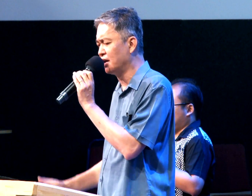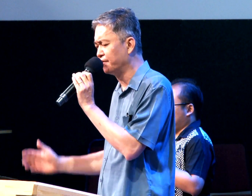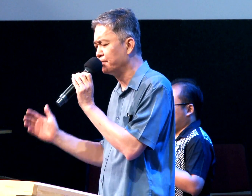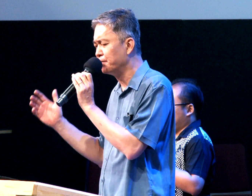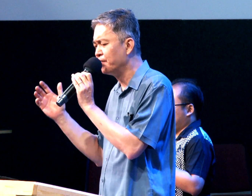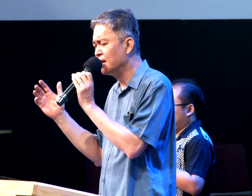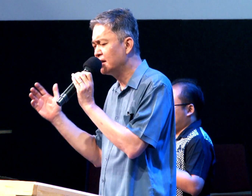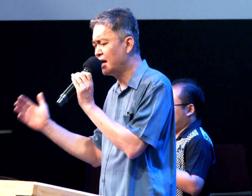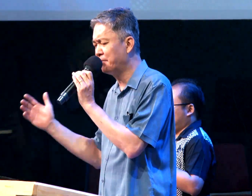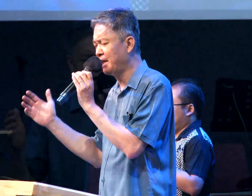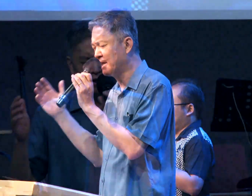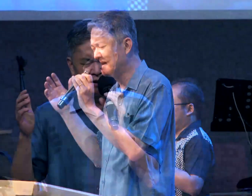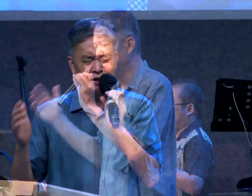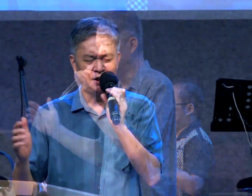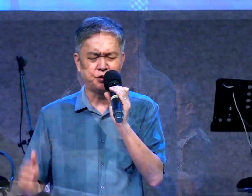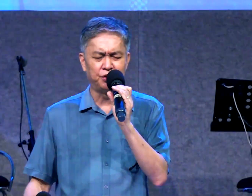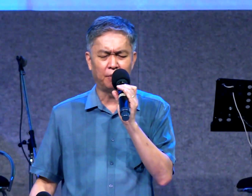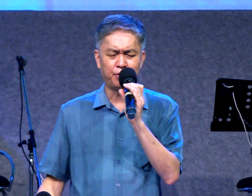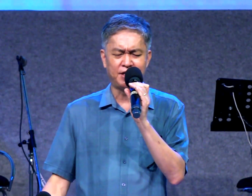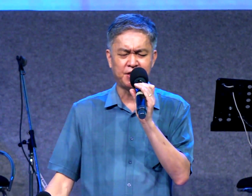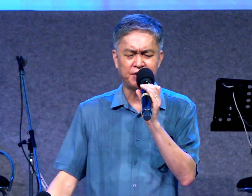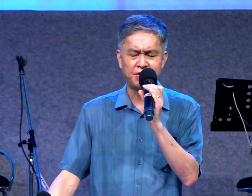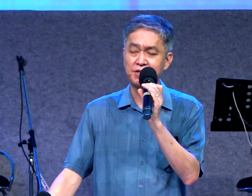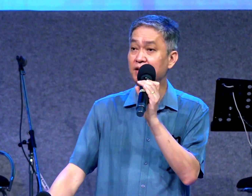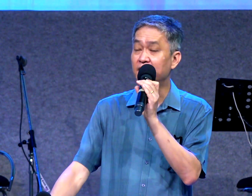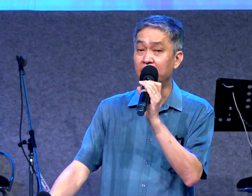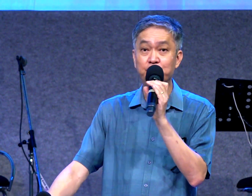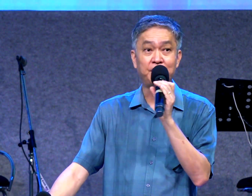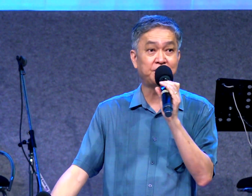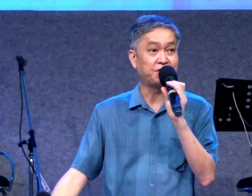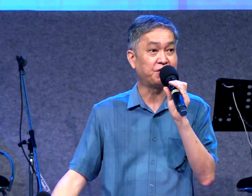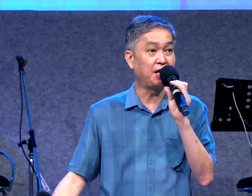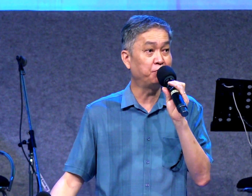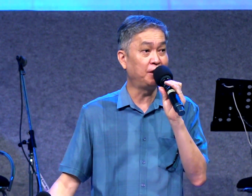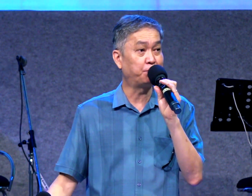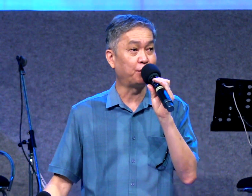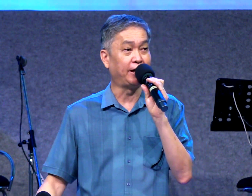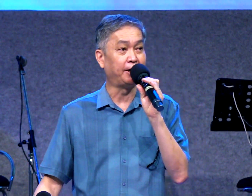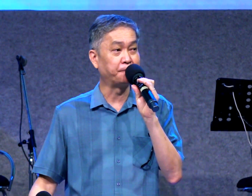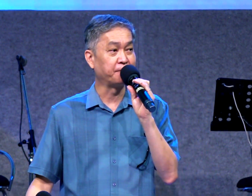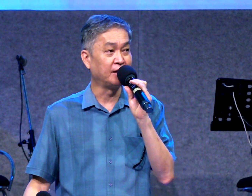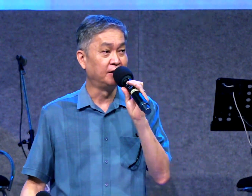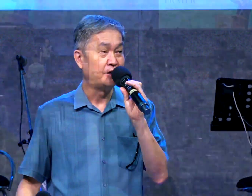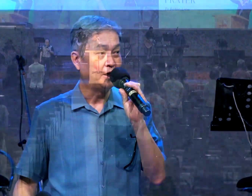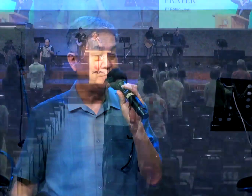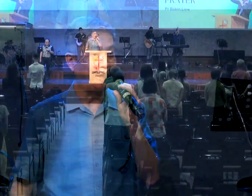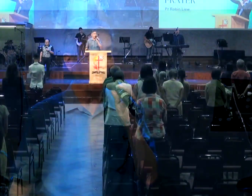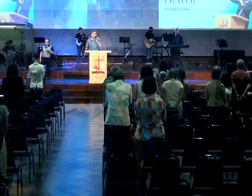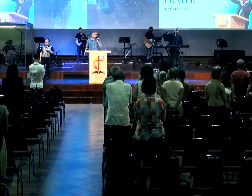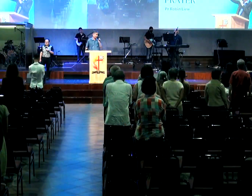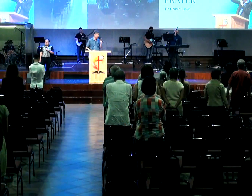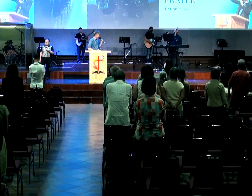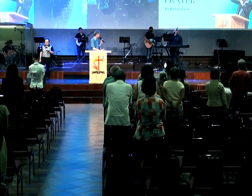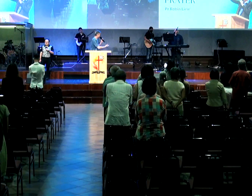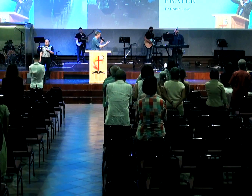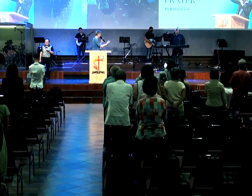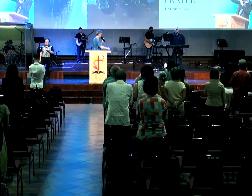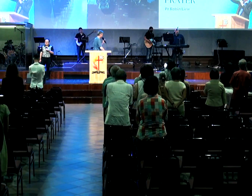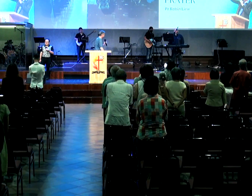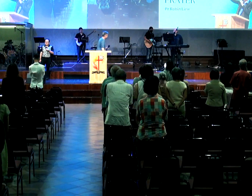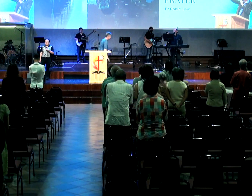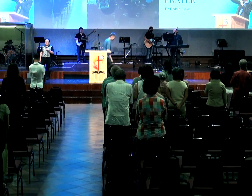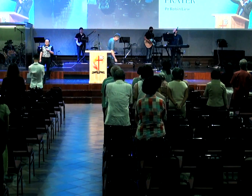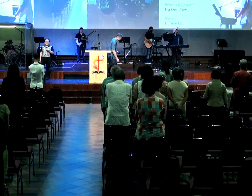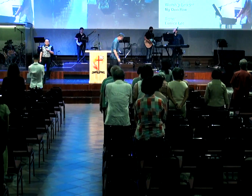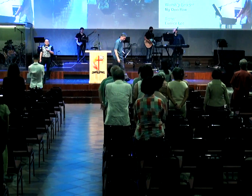privilege of coming into your presence. In Jesus' name we pray. Amen. Amen. Amen. Over to you.